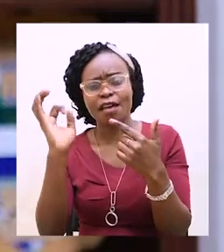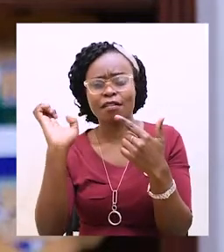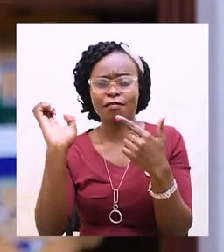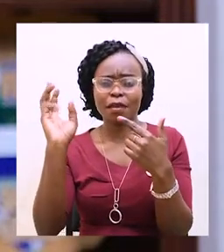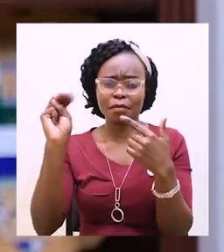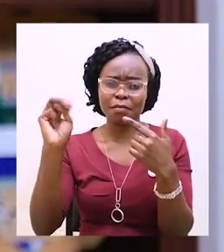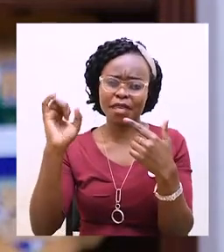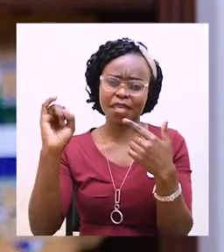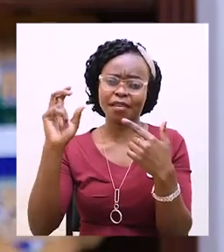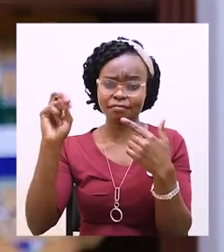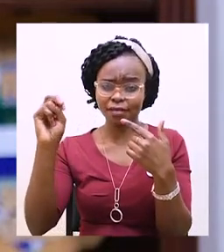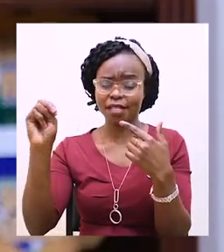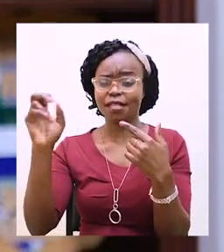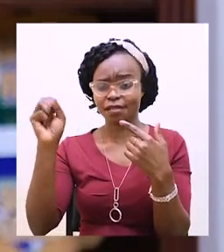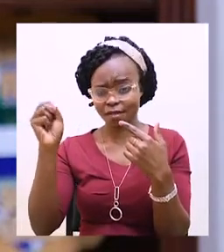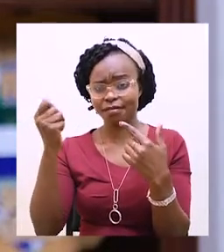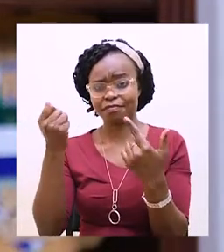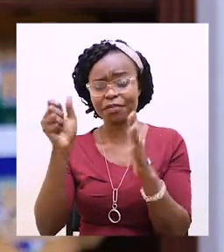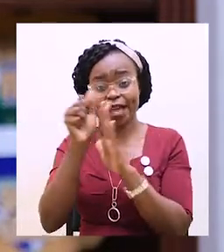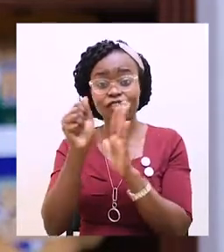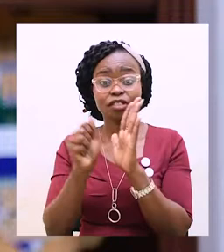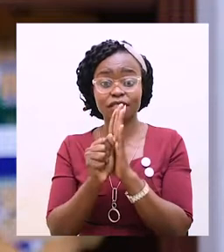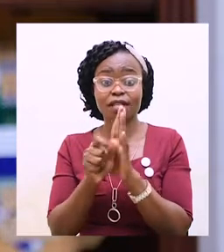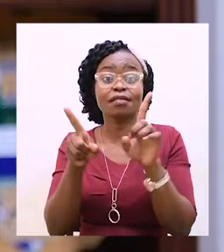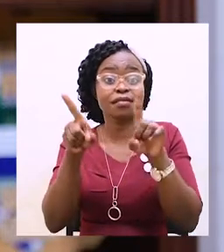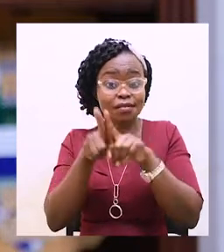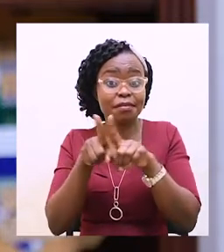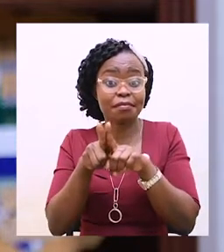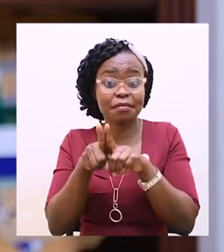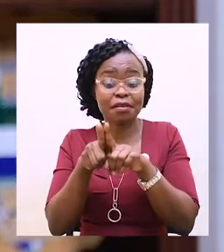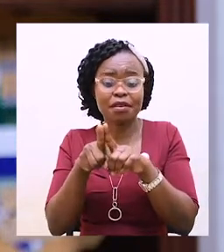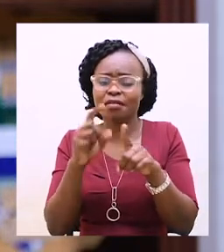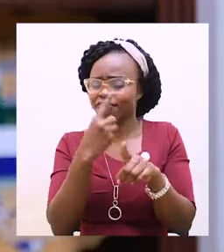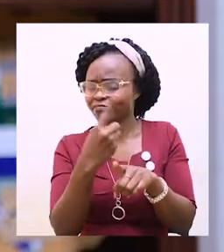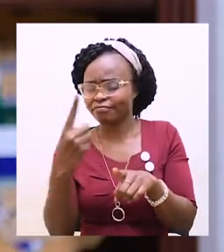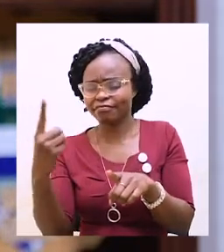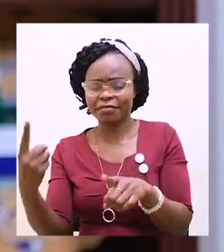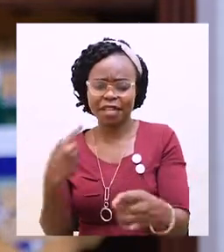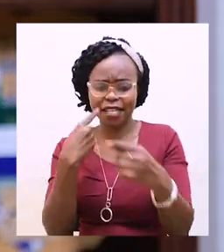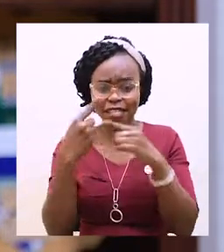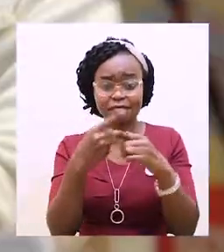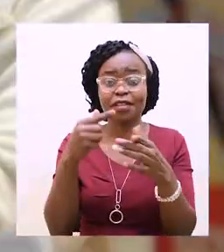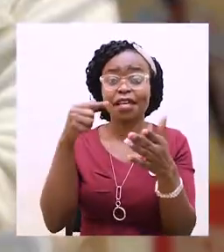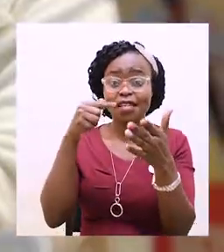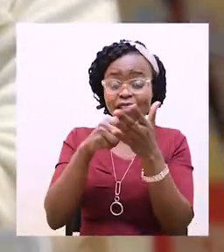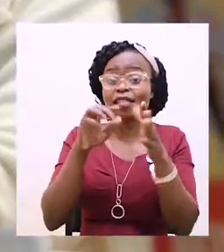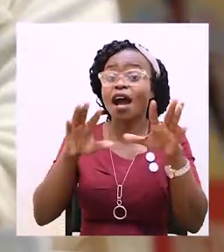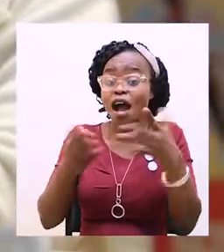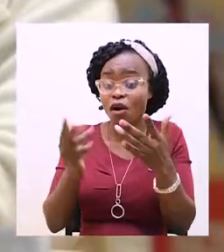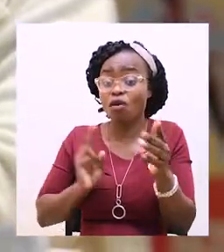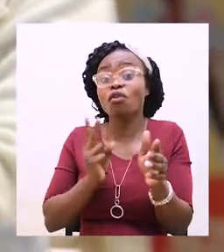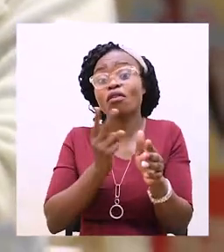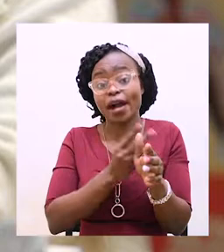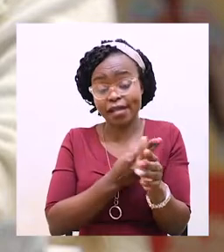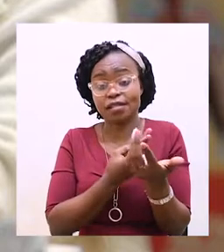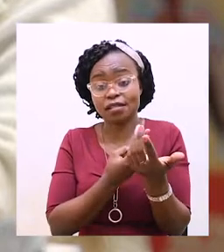agenda and actually saying the F word to everyone and saying this is how we identify.